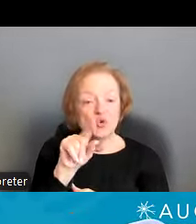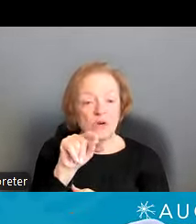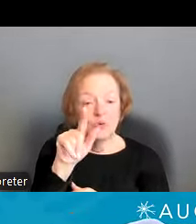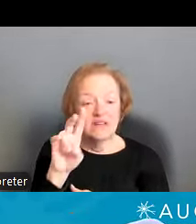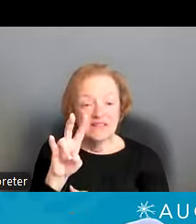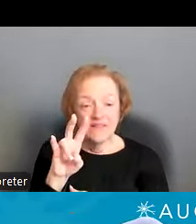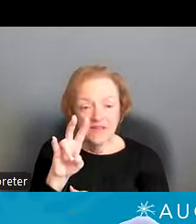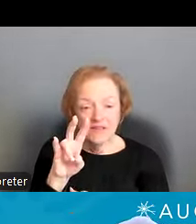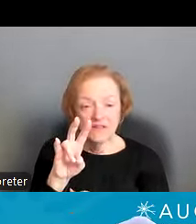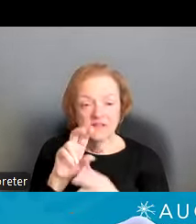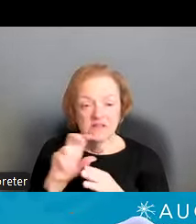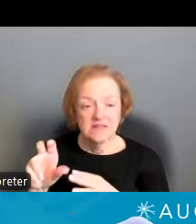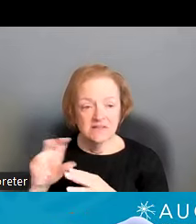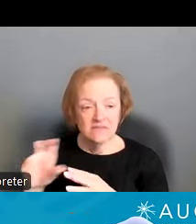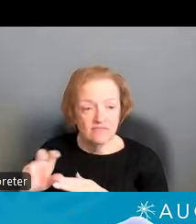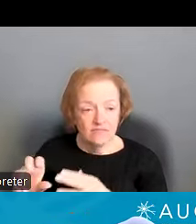time of year,